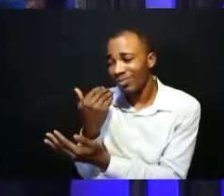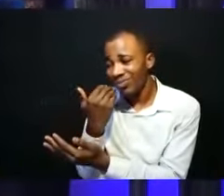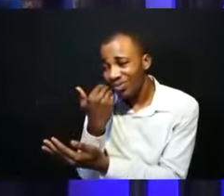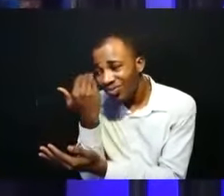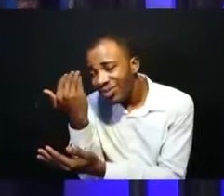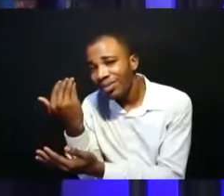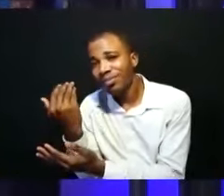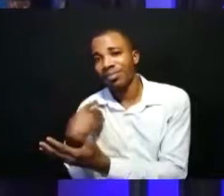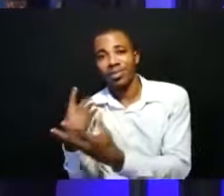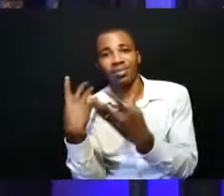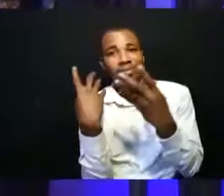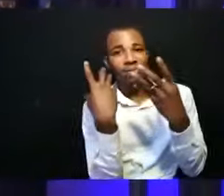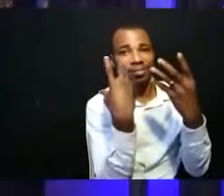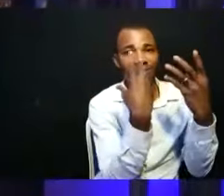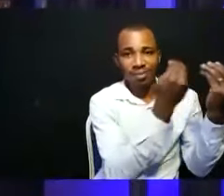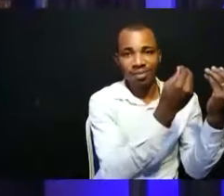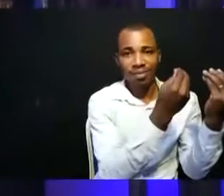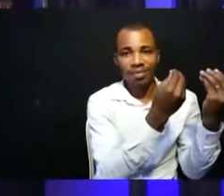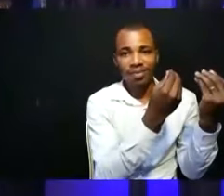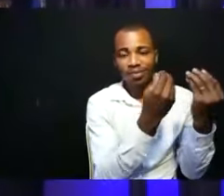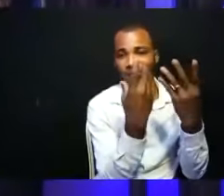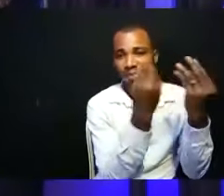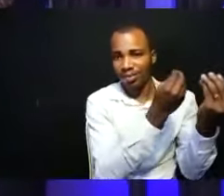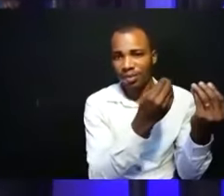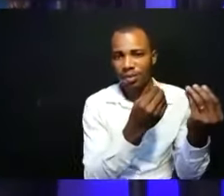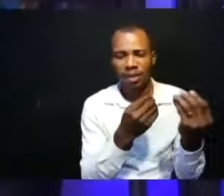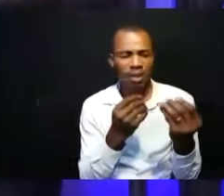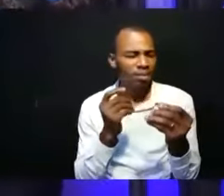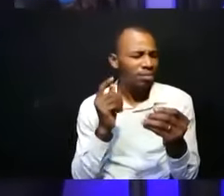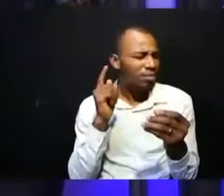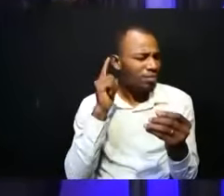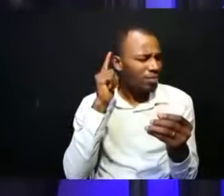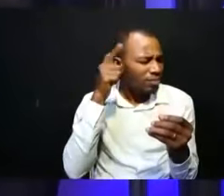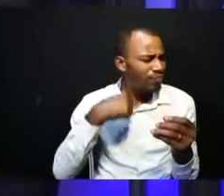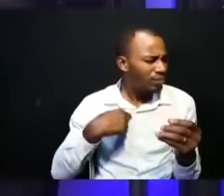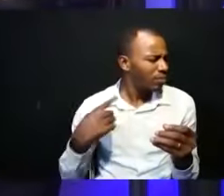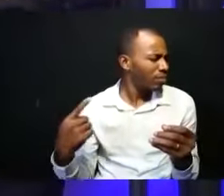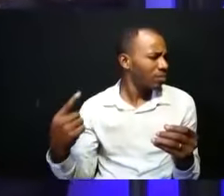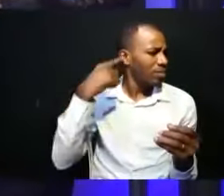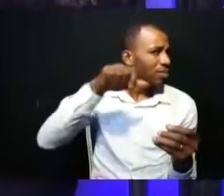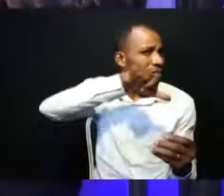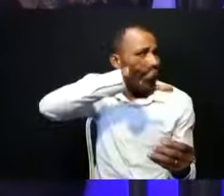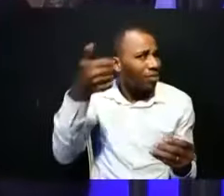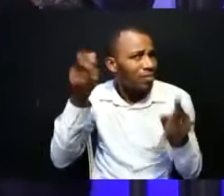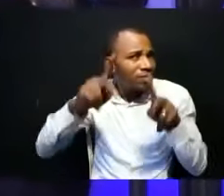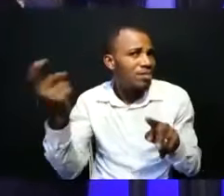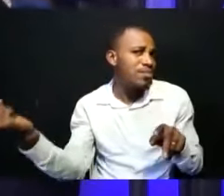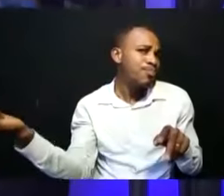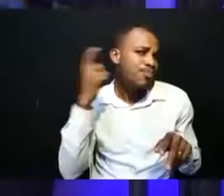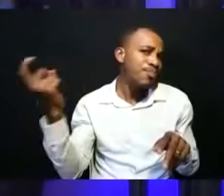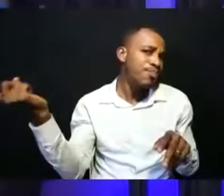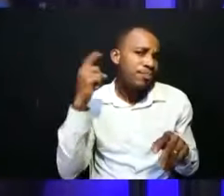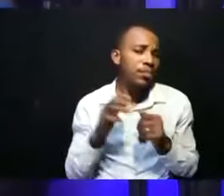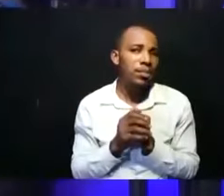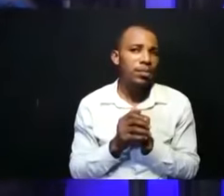heard somebody speaking to me. Me free ninchano and check na meti and ni bi se obini